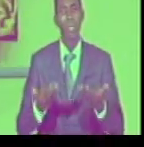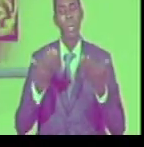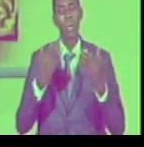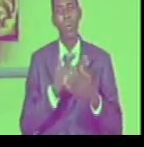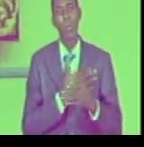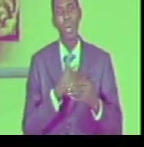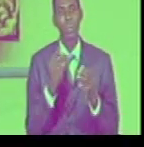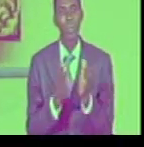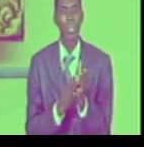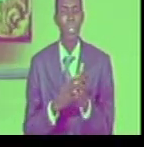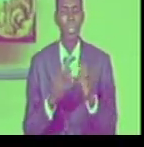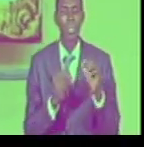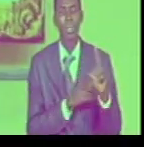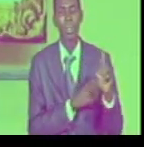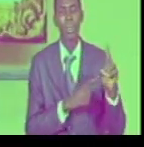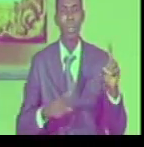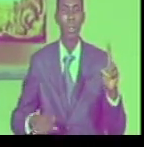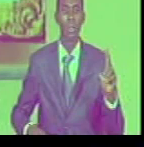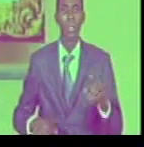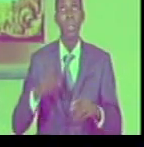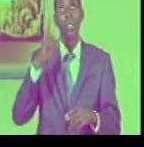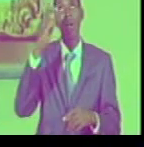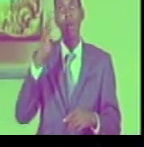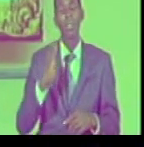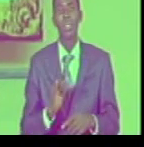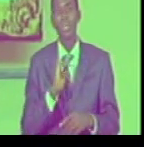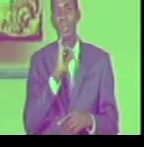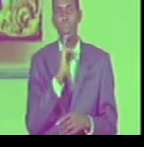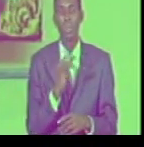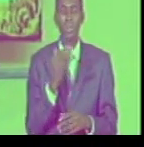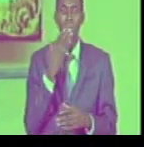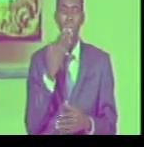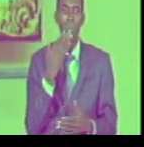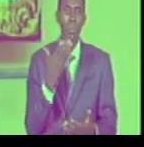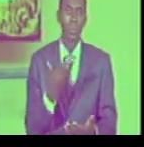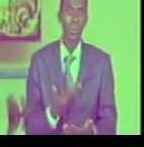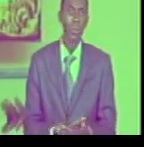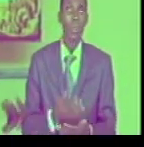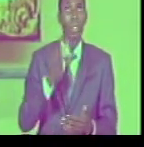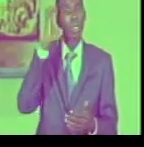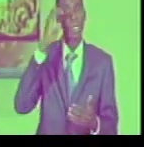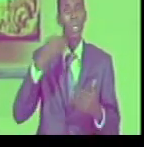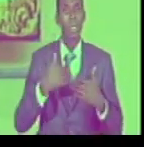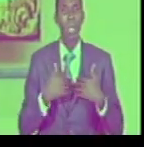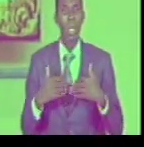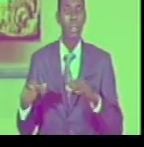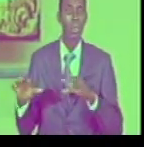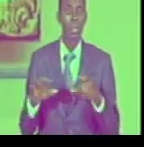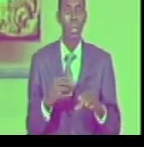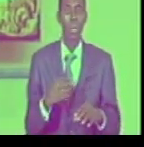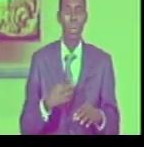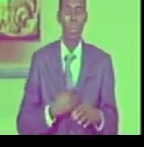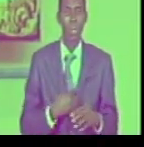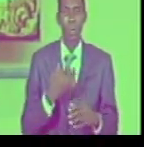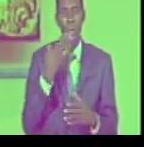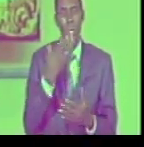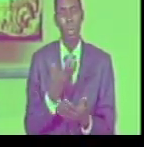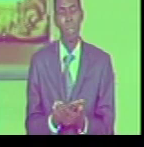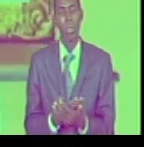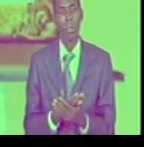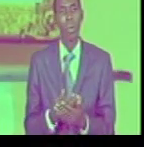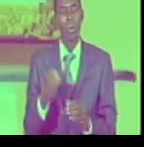Rise up and praise the Lord. God is good. He has done me